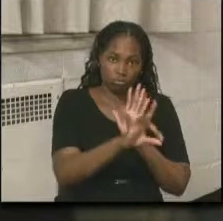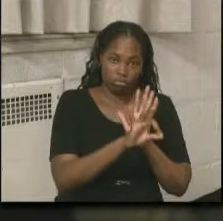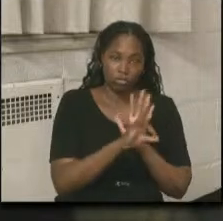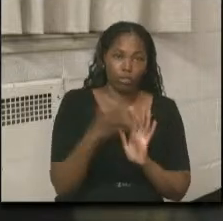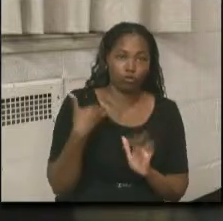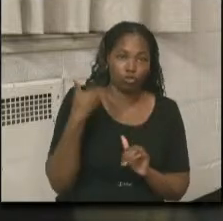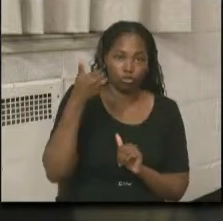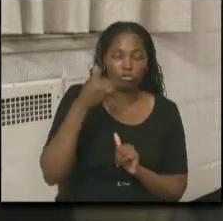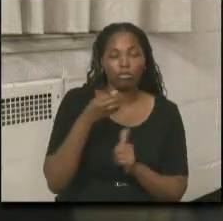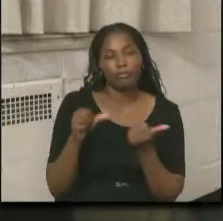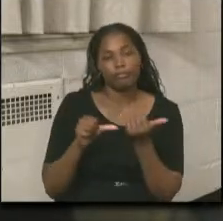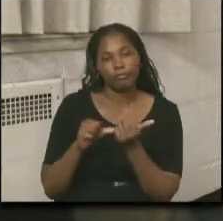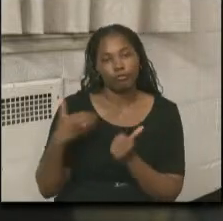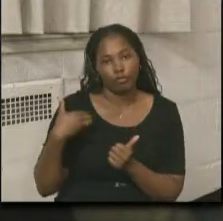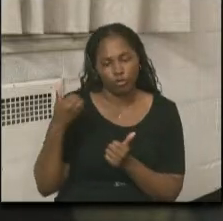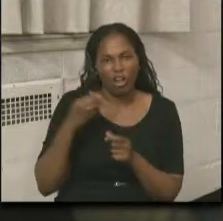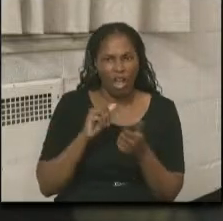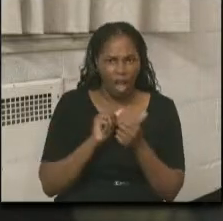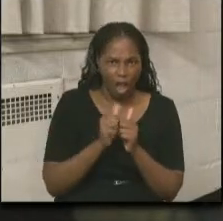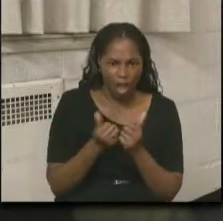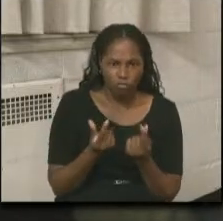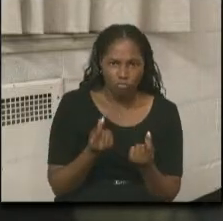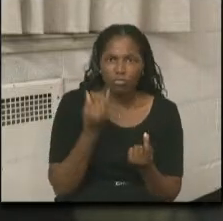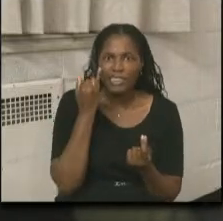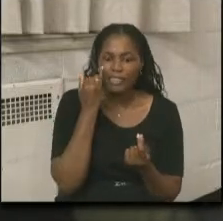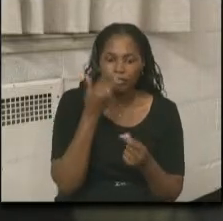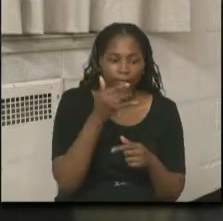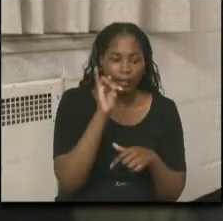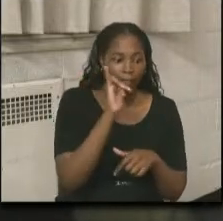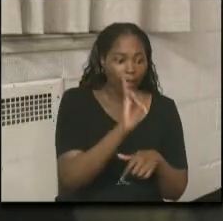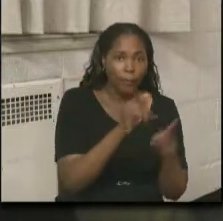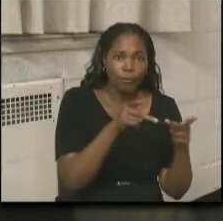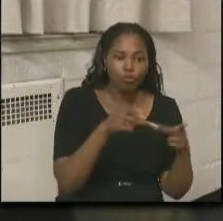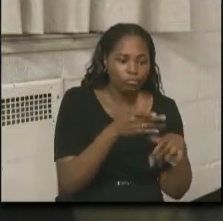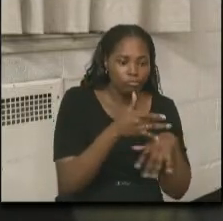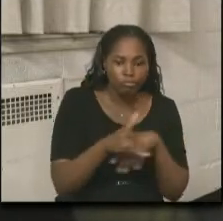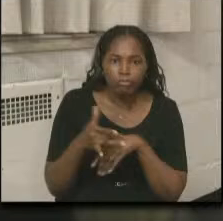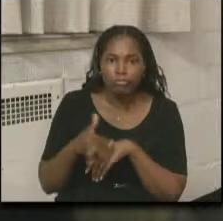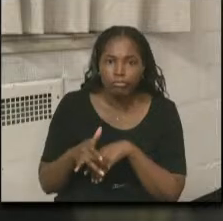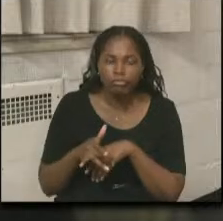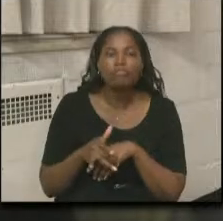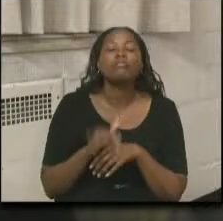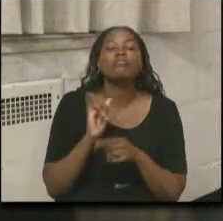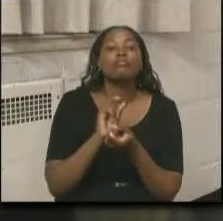chair, and the steps to be taken in the event of a vacancy in either office. Revised Bylaw